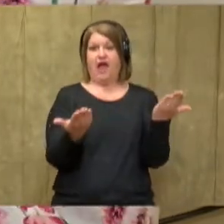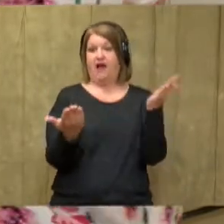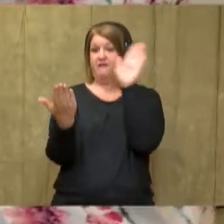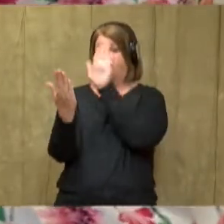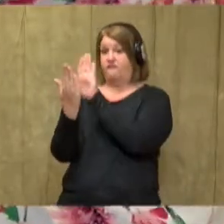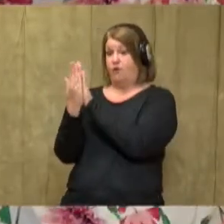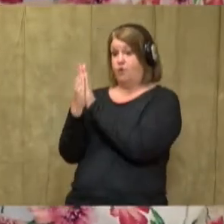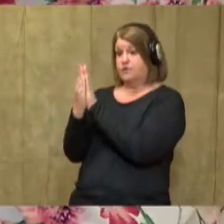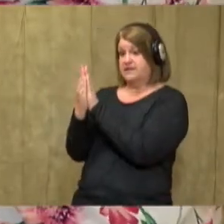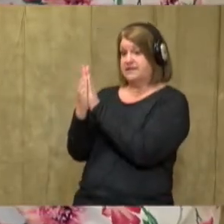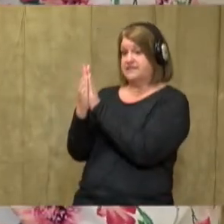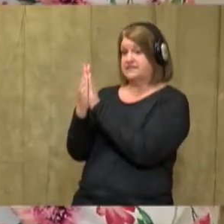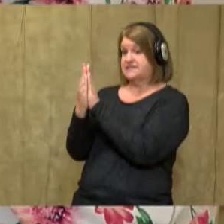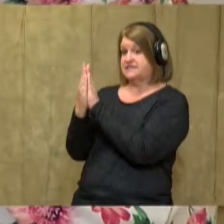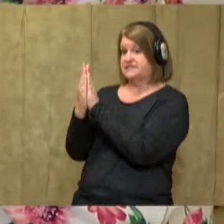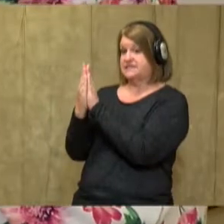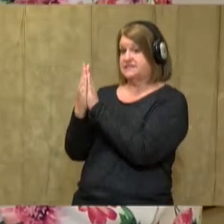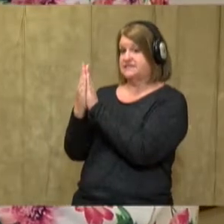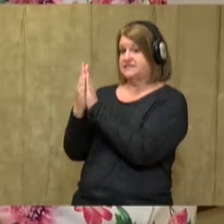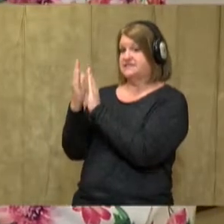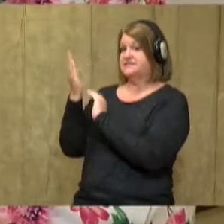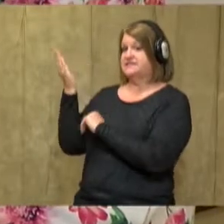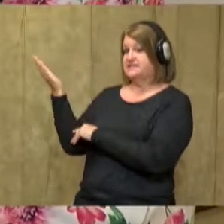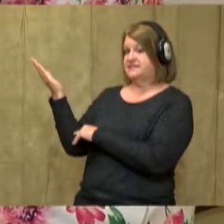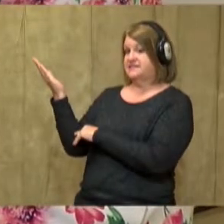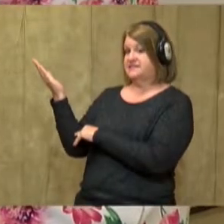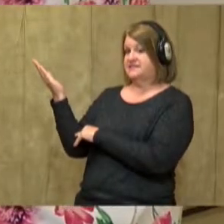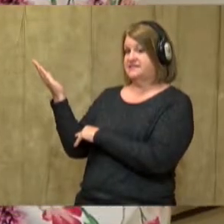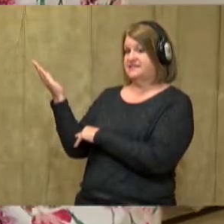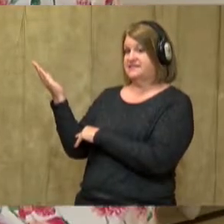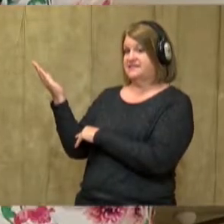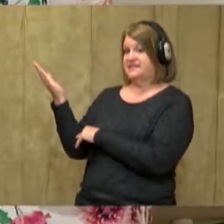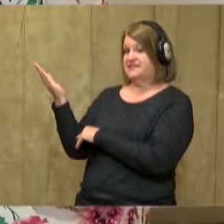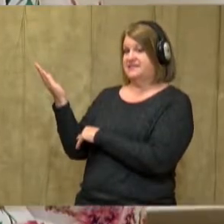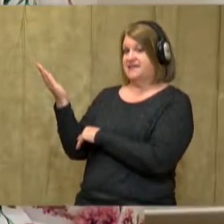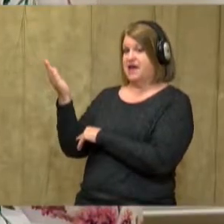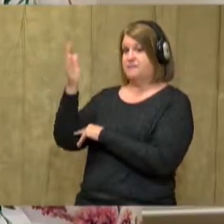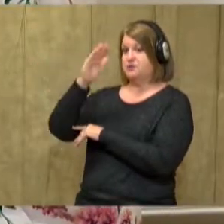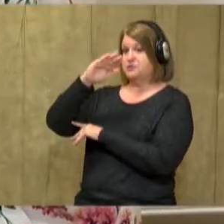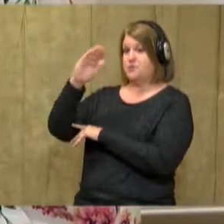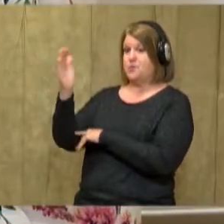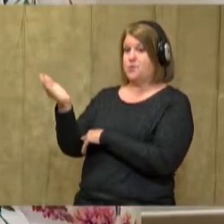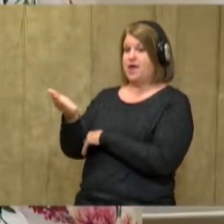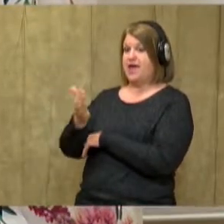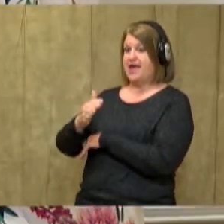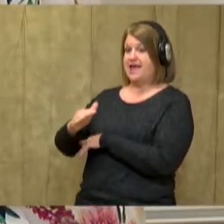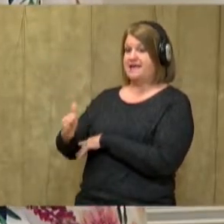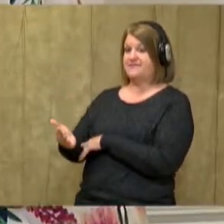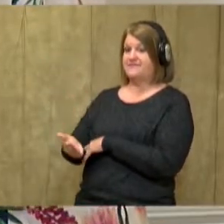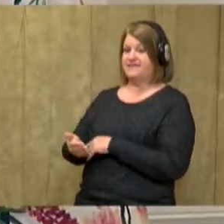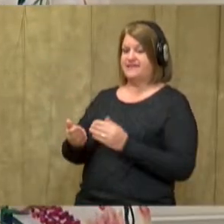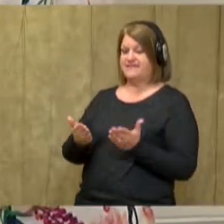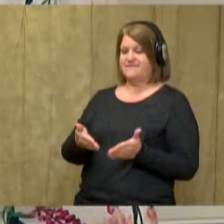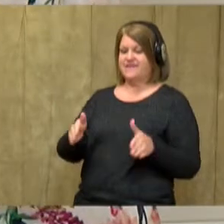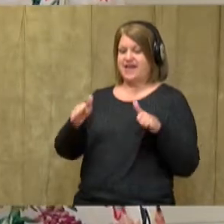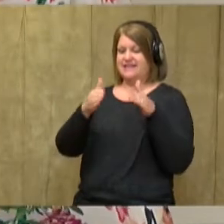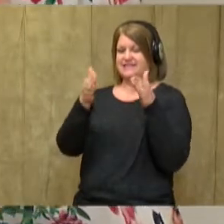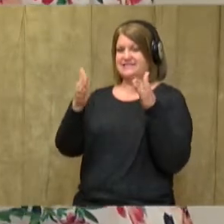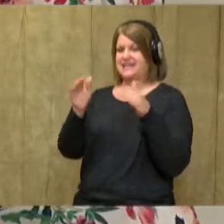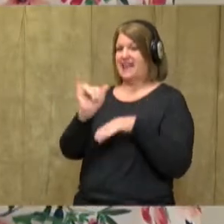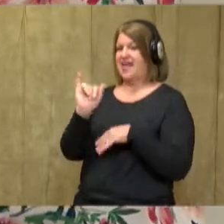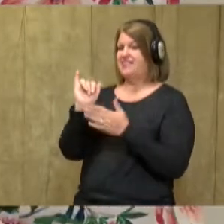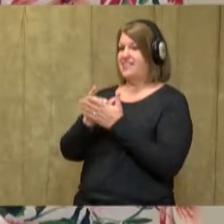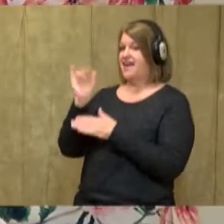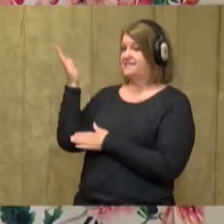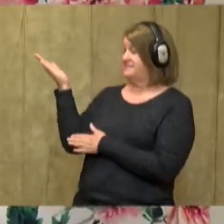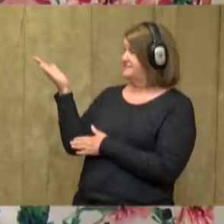line. So I'm going to put it on here, and I'm going to do a wavy vase, just like that.